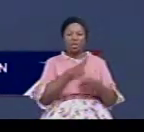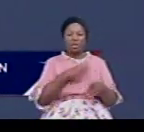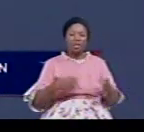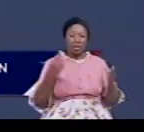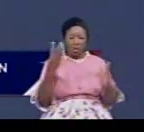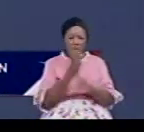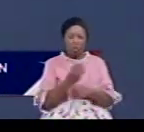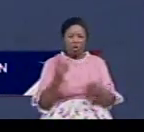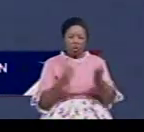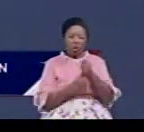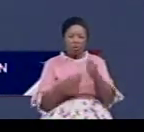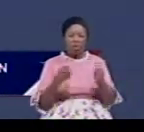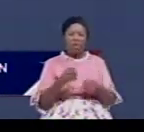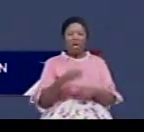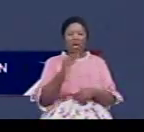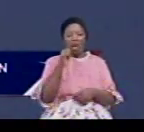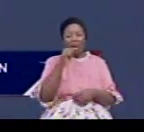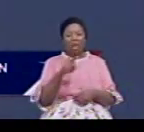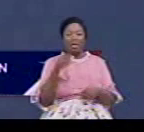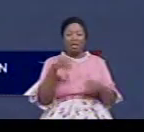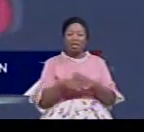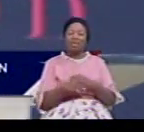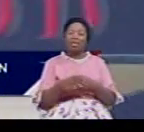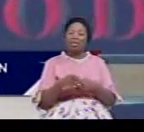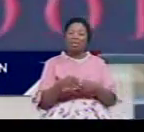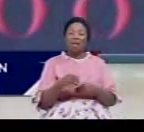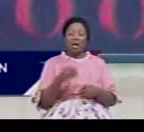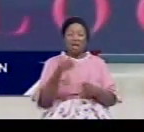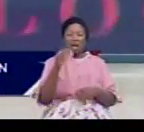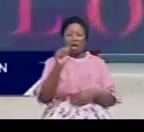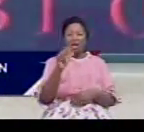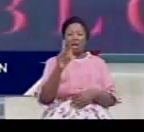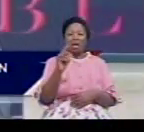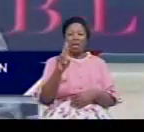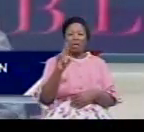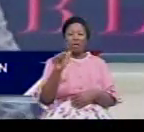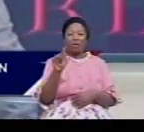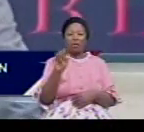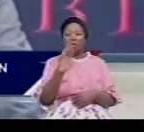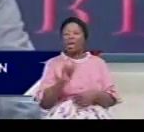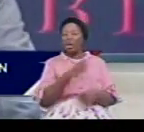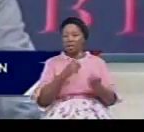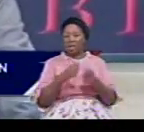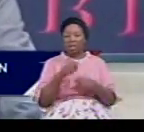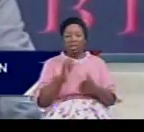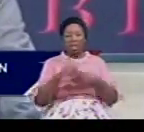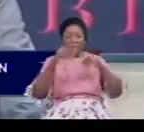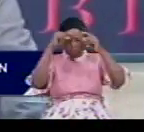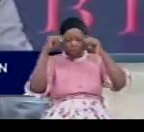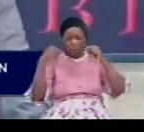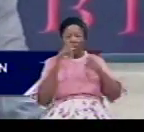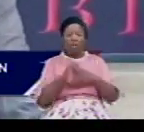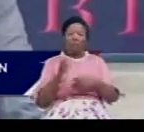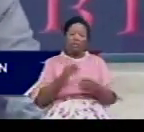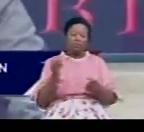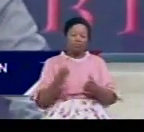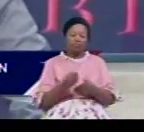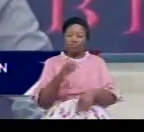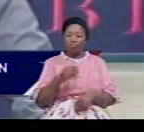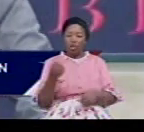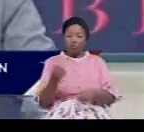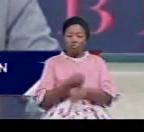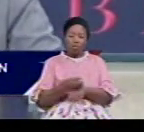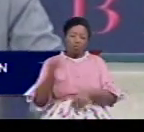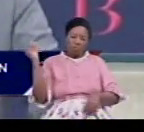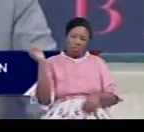Christ, and they said, Moses said, we should stone a woman like this. What sayest thou? And he said,